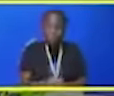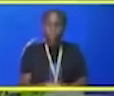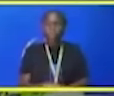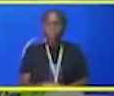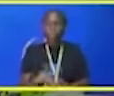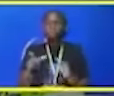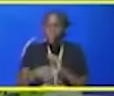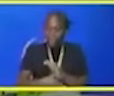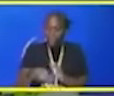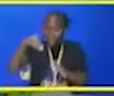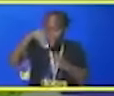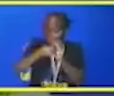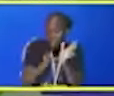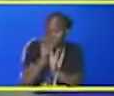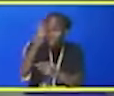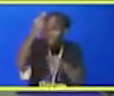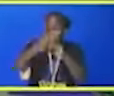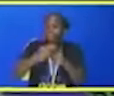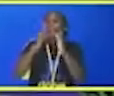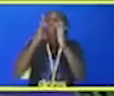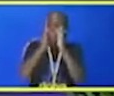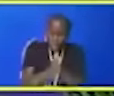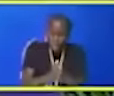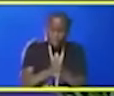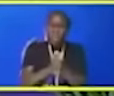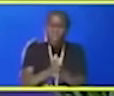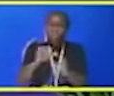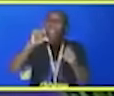Jesus, you pray. In